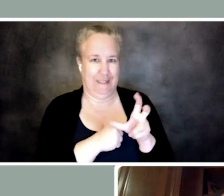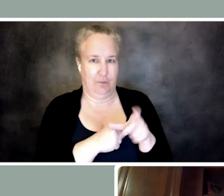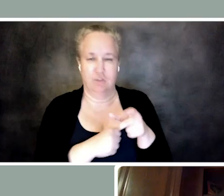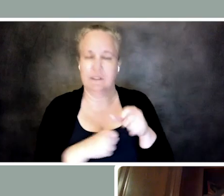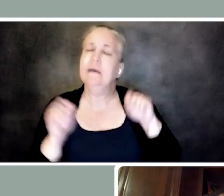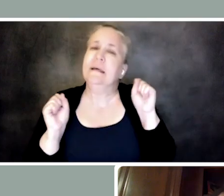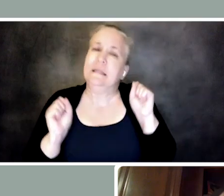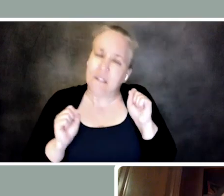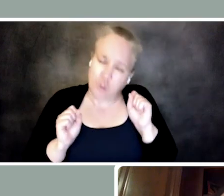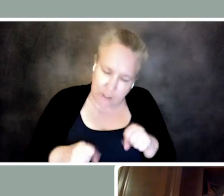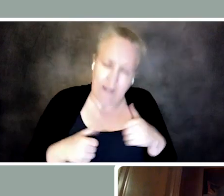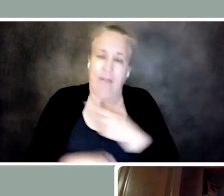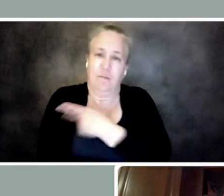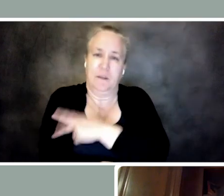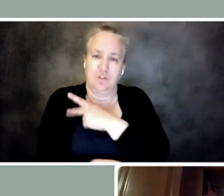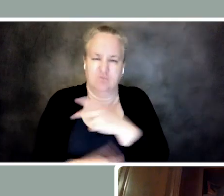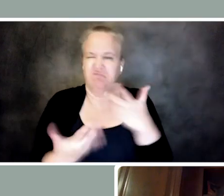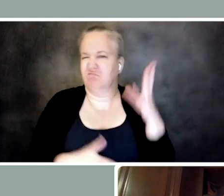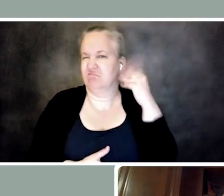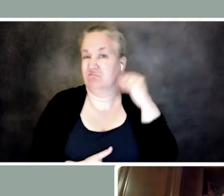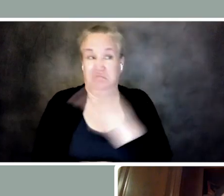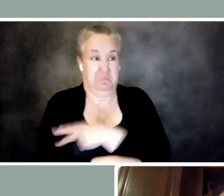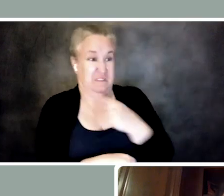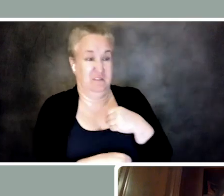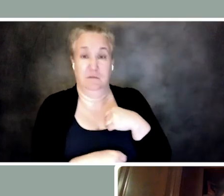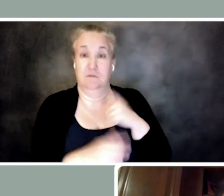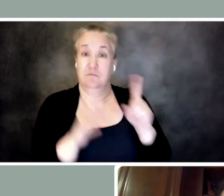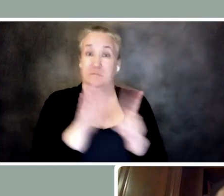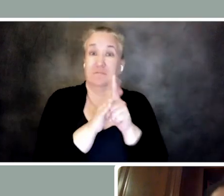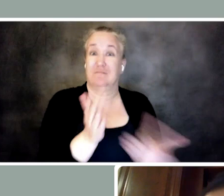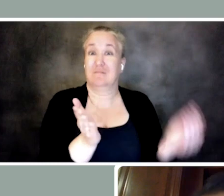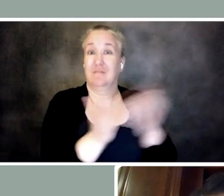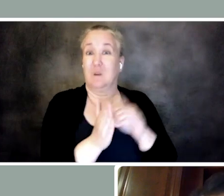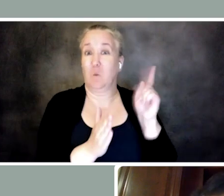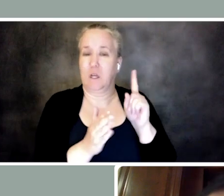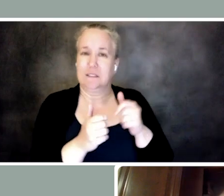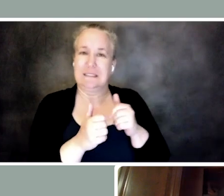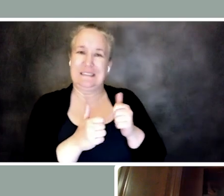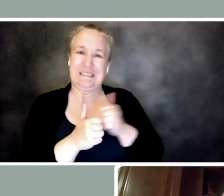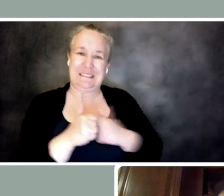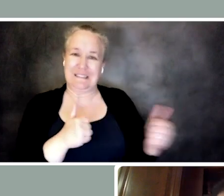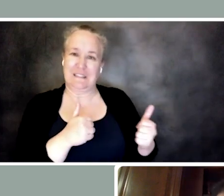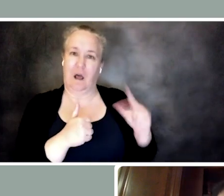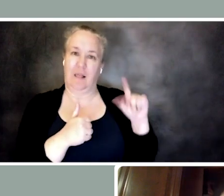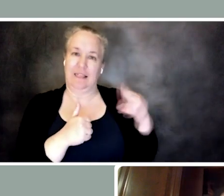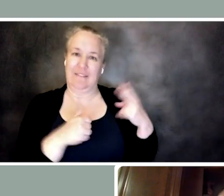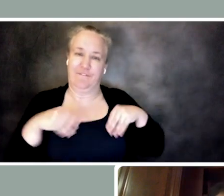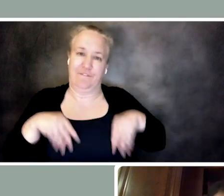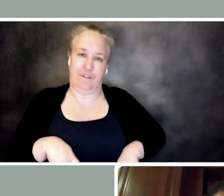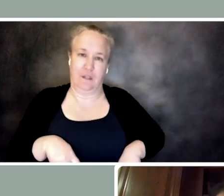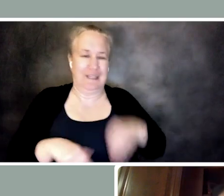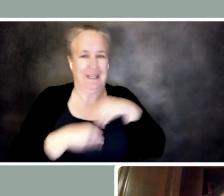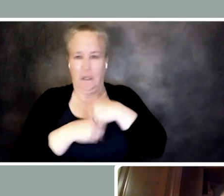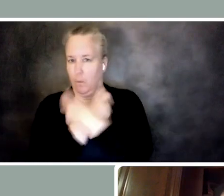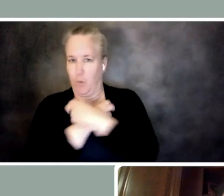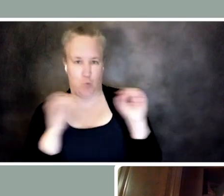have patients, I've had patients where they've had recurrence only in their distant lymph nodes without going to the bone, only in the lung without going to the